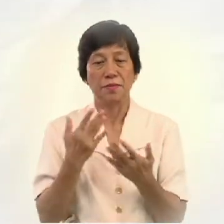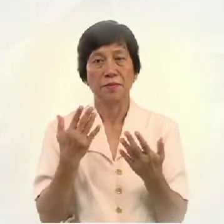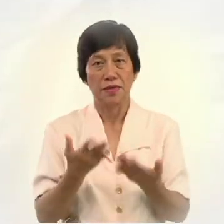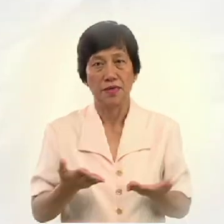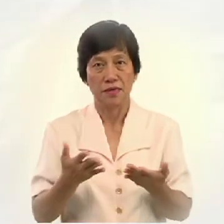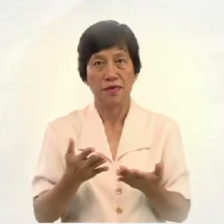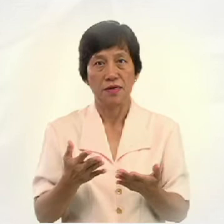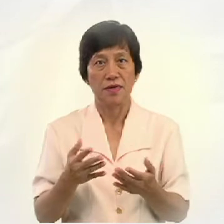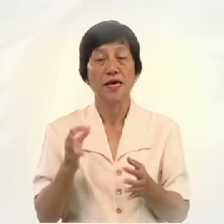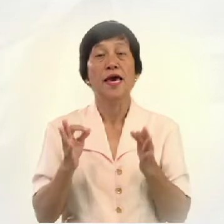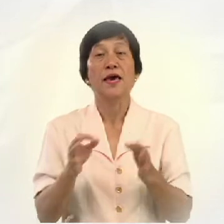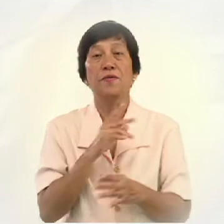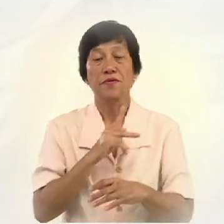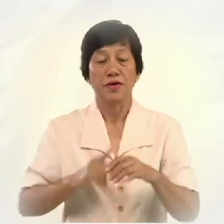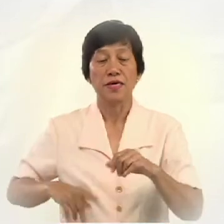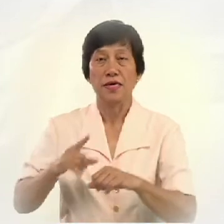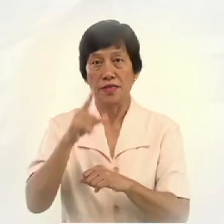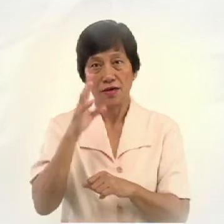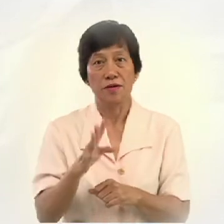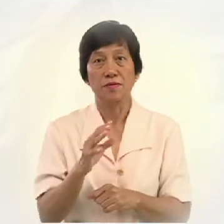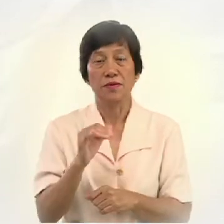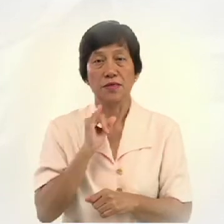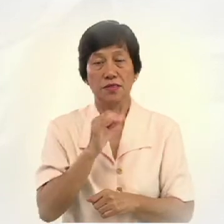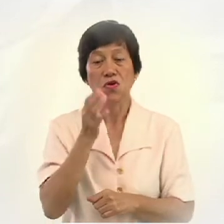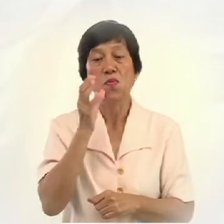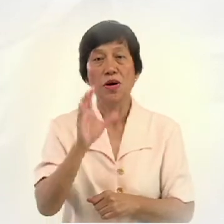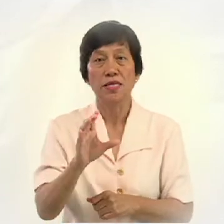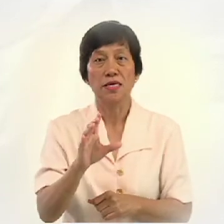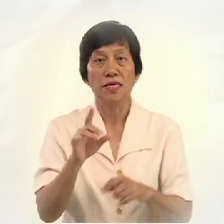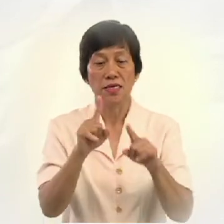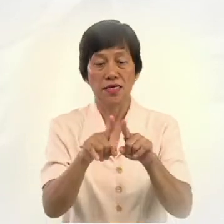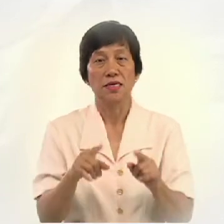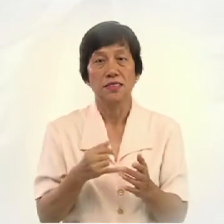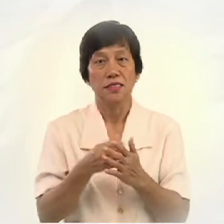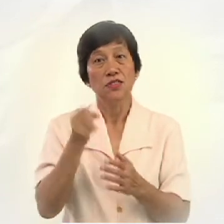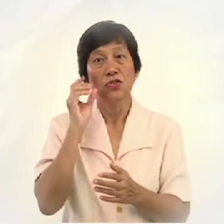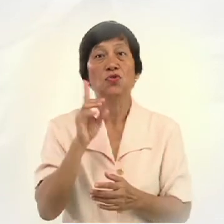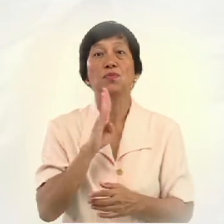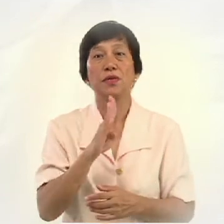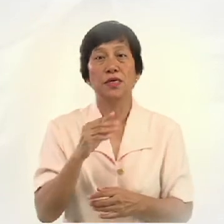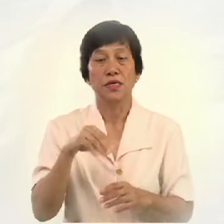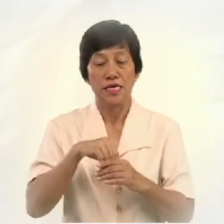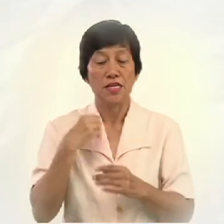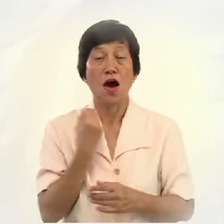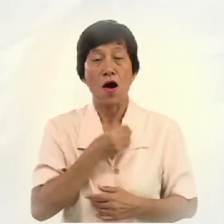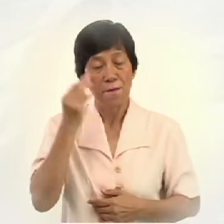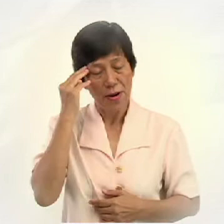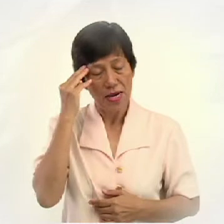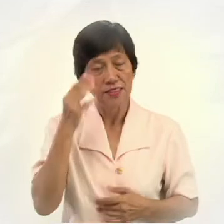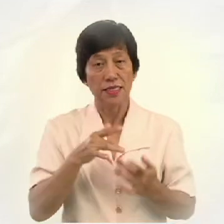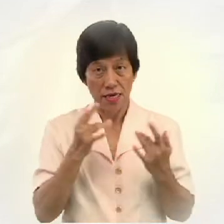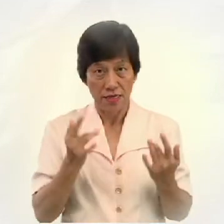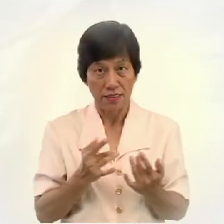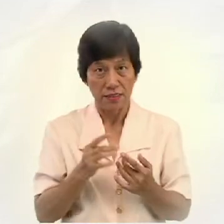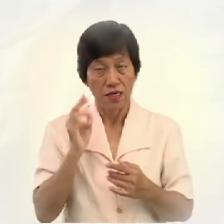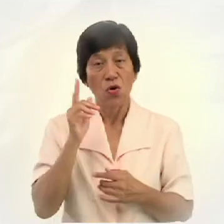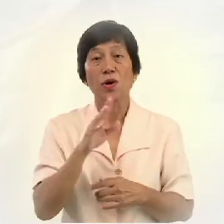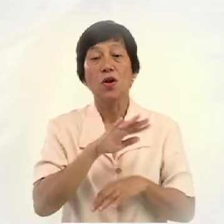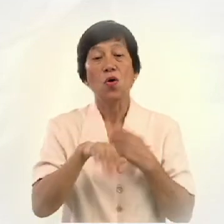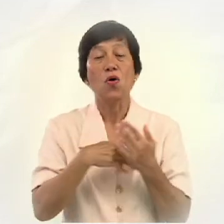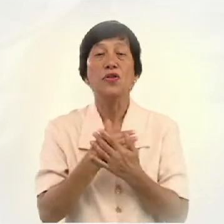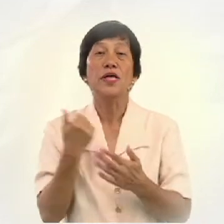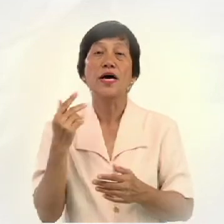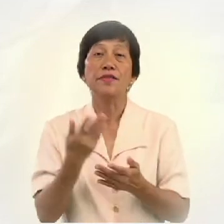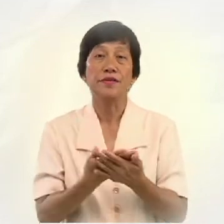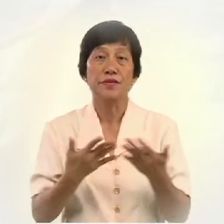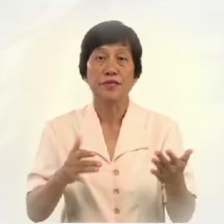My dear brothers and sisters, let me pause here. Is the kingdom of God as commanding as it should be in